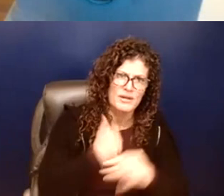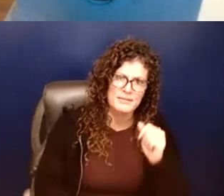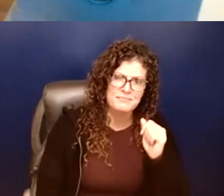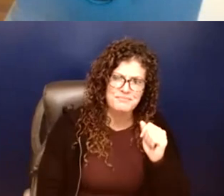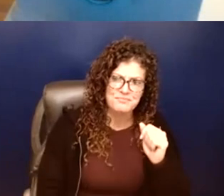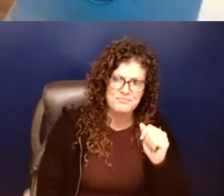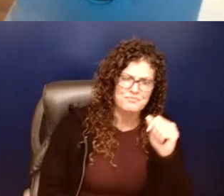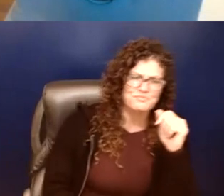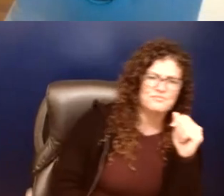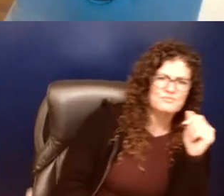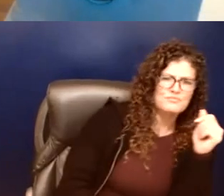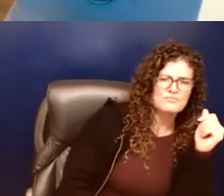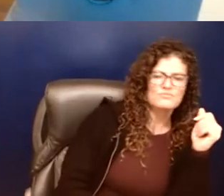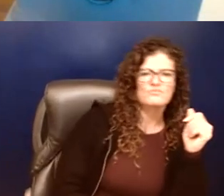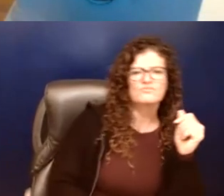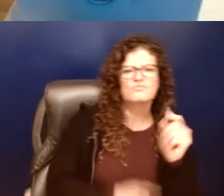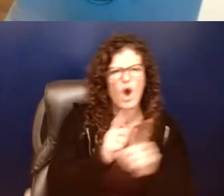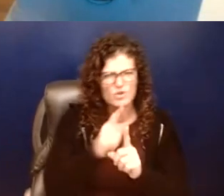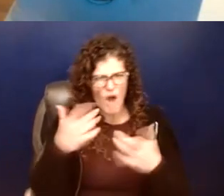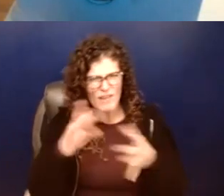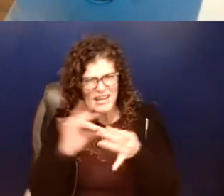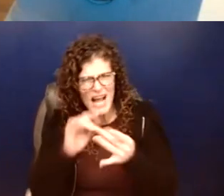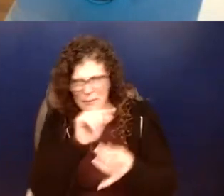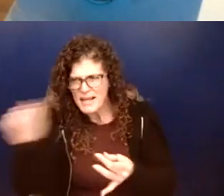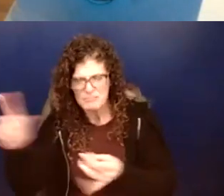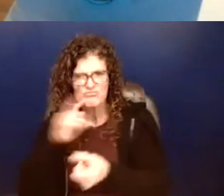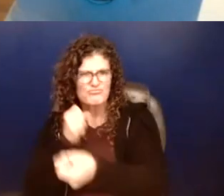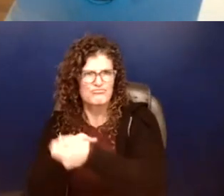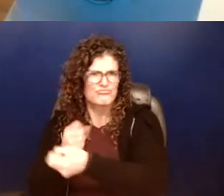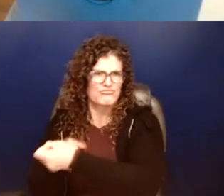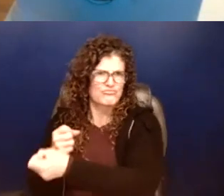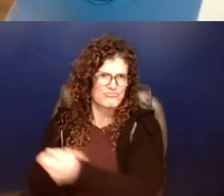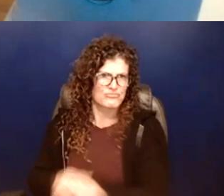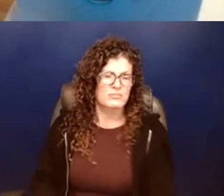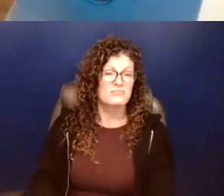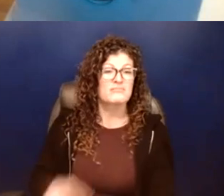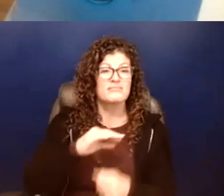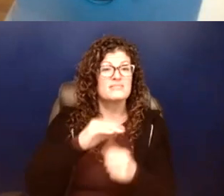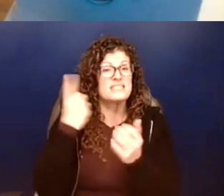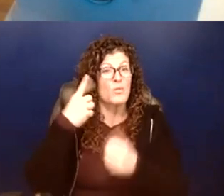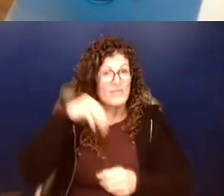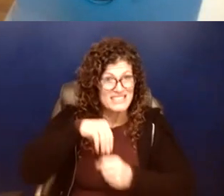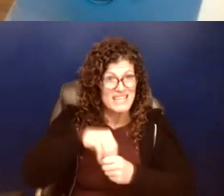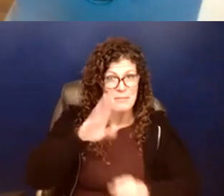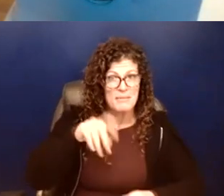Along with that, I echo so many other things that were already said. I think that an internal candidate would be very important.